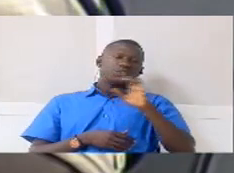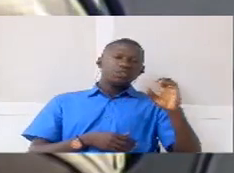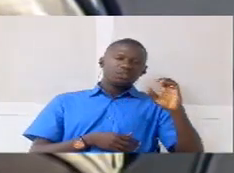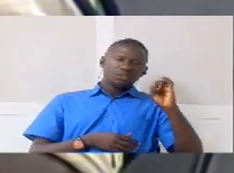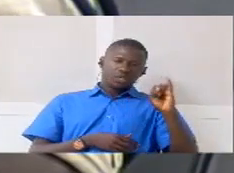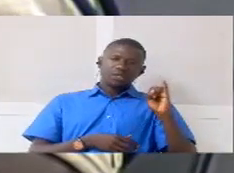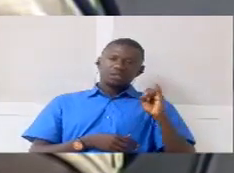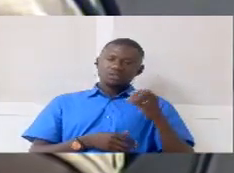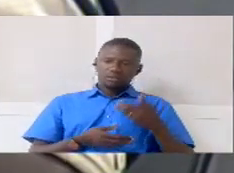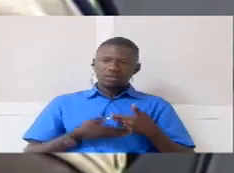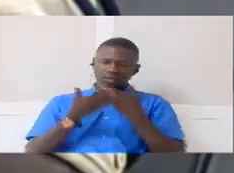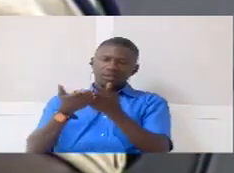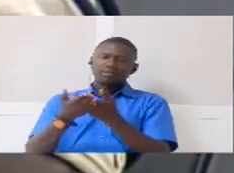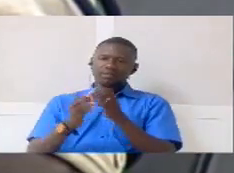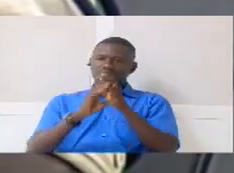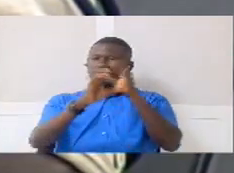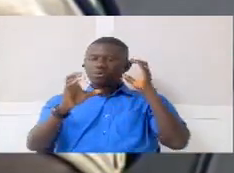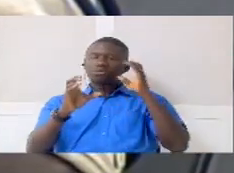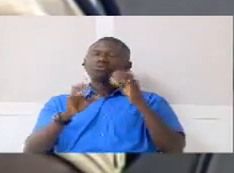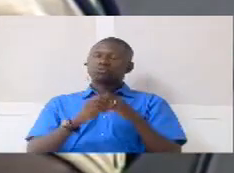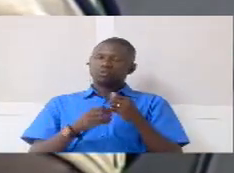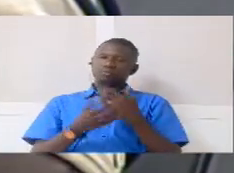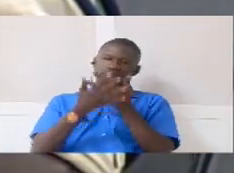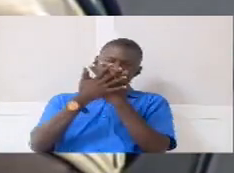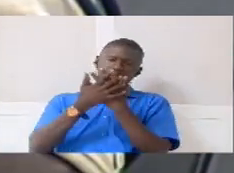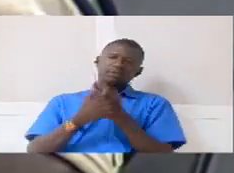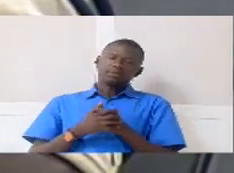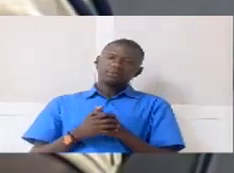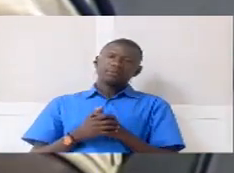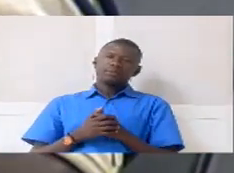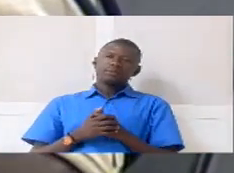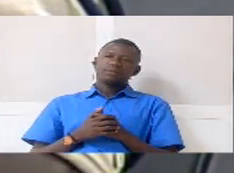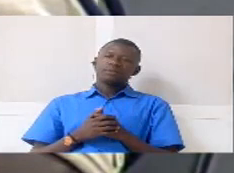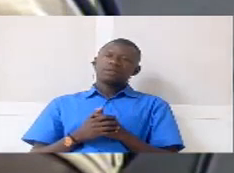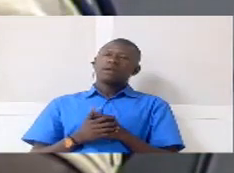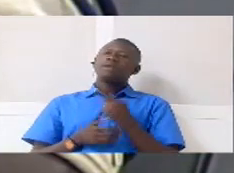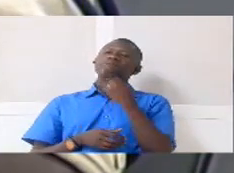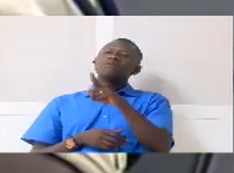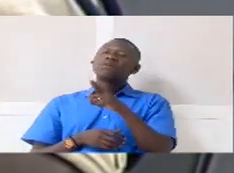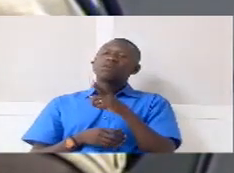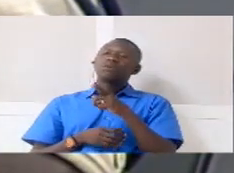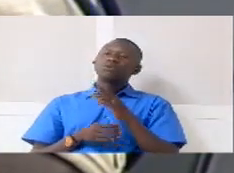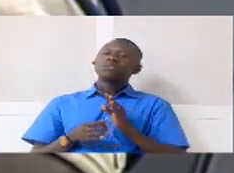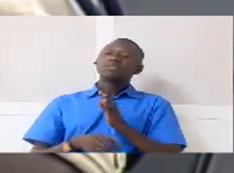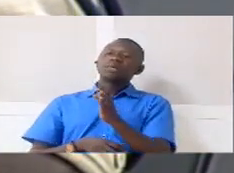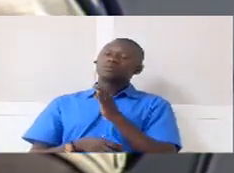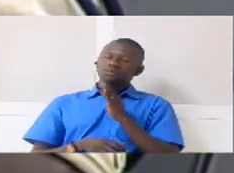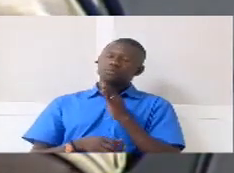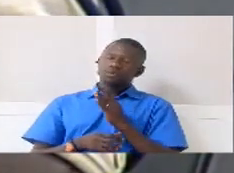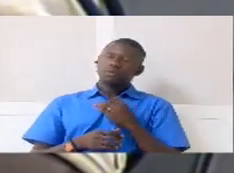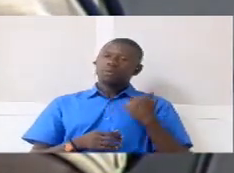BCCI, ye boso di prison la. They donated a bus to the prison. O puru official ning prisonal bela sambarang along. And this bus